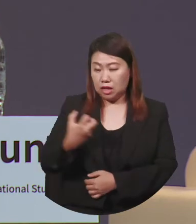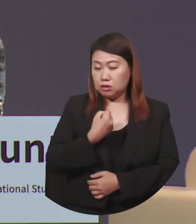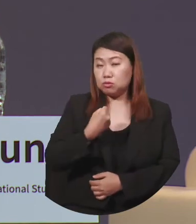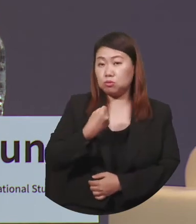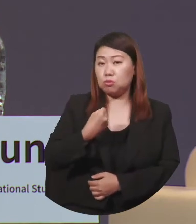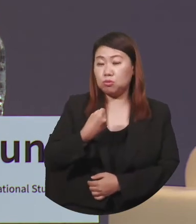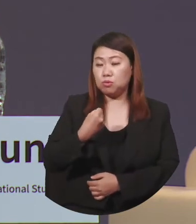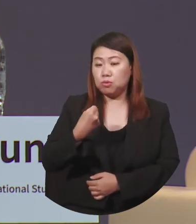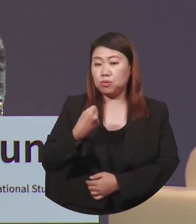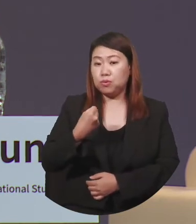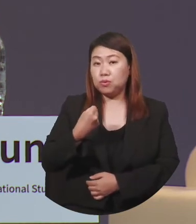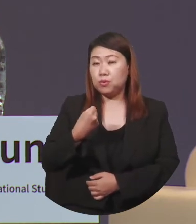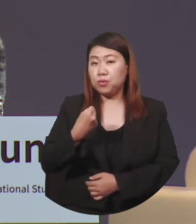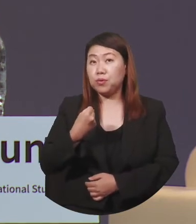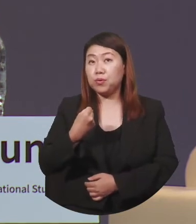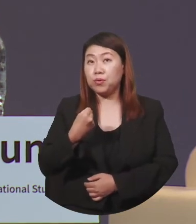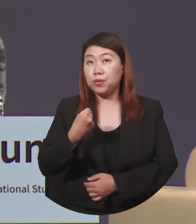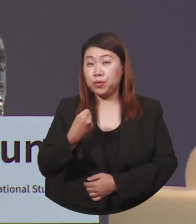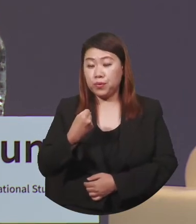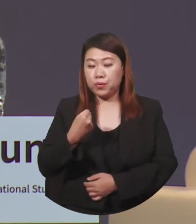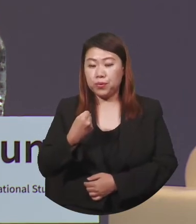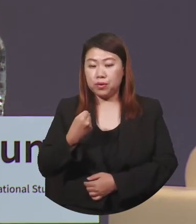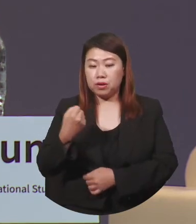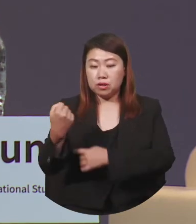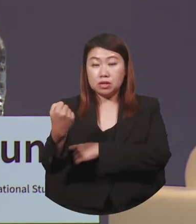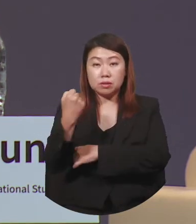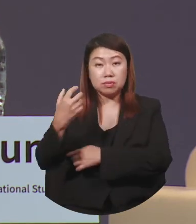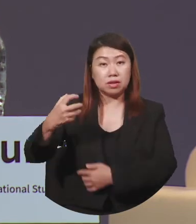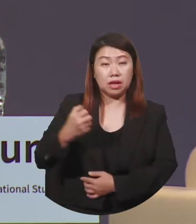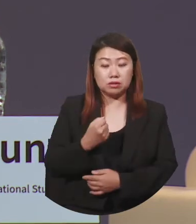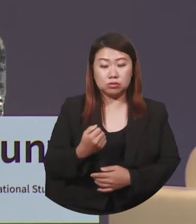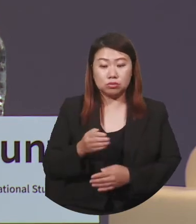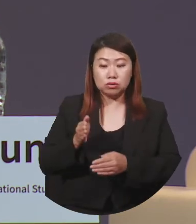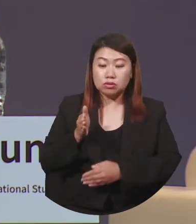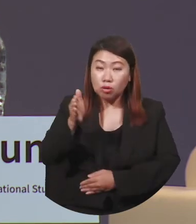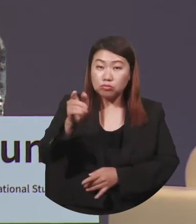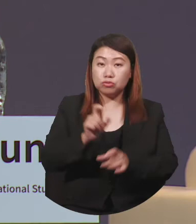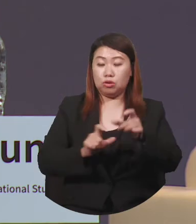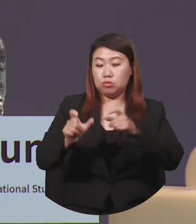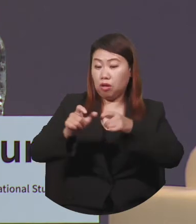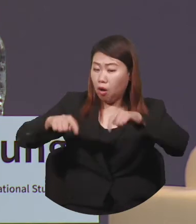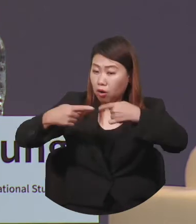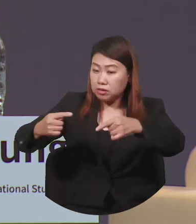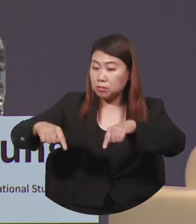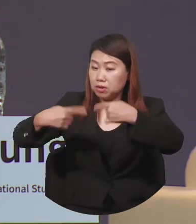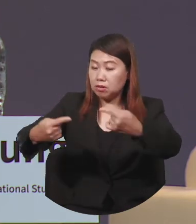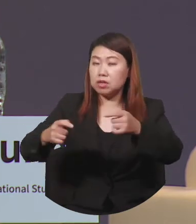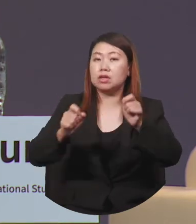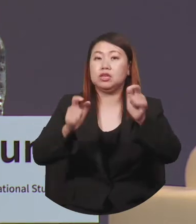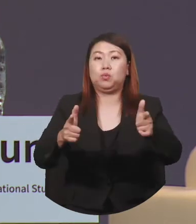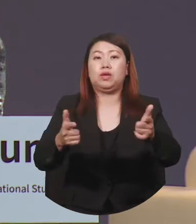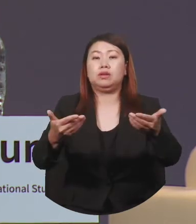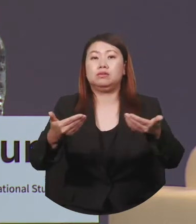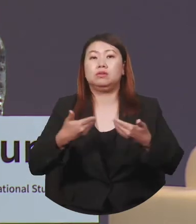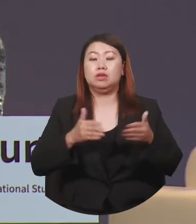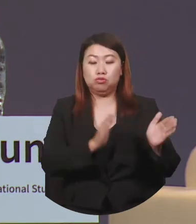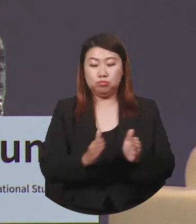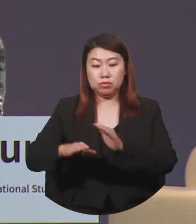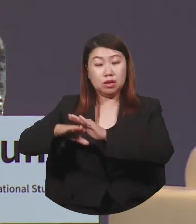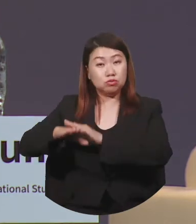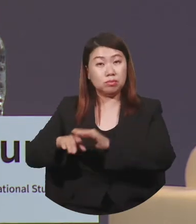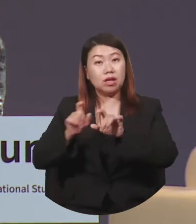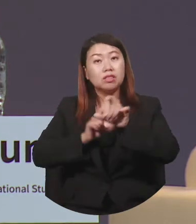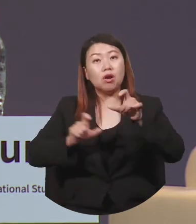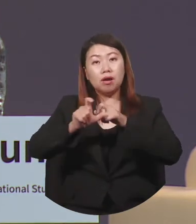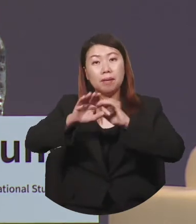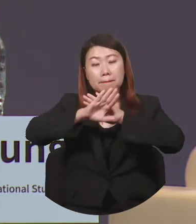to be engaged in a professional work, you should be prepared well. then you will have a bright future, I'm pretty